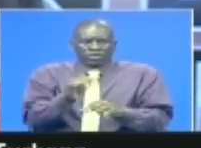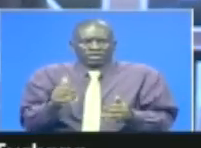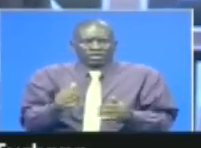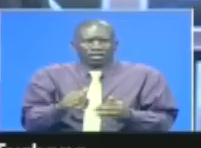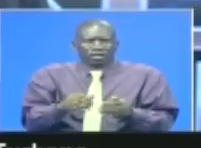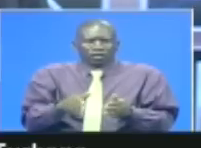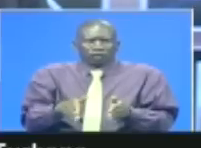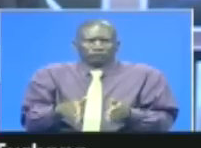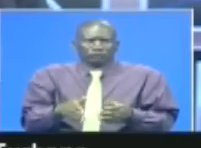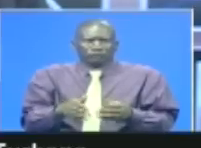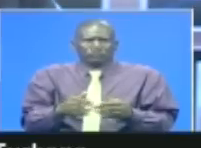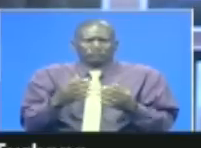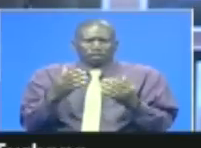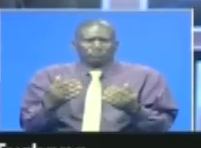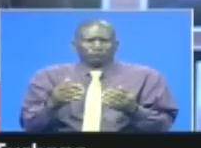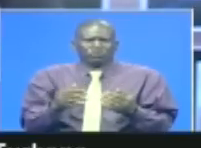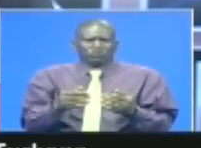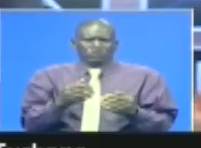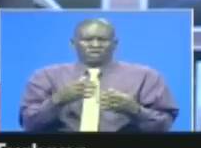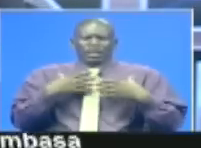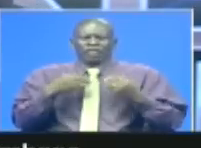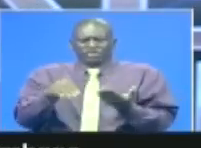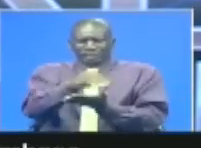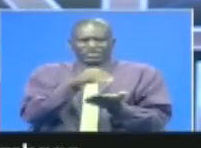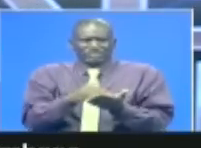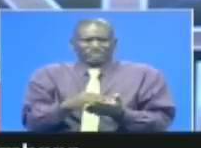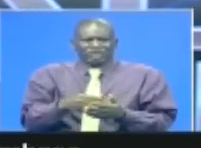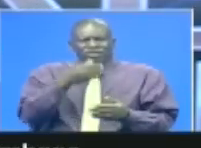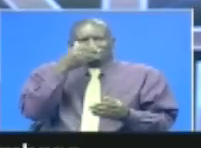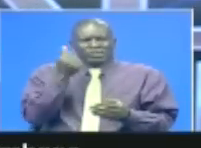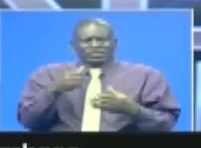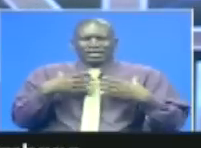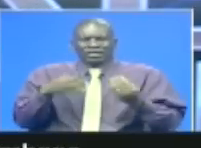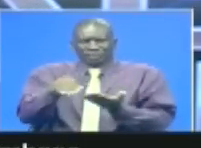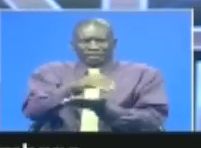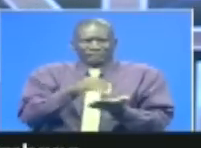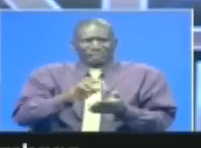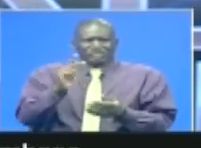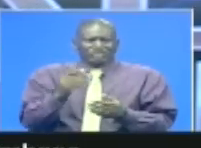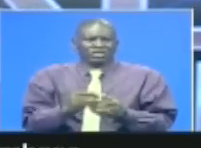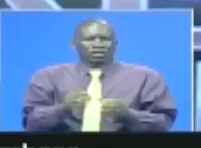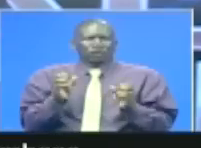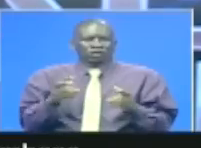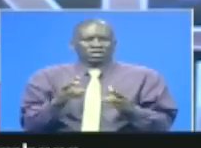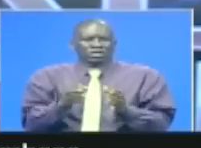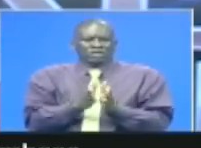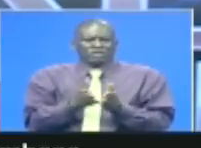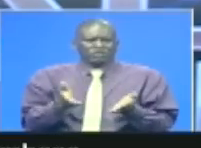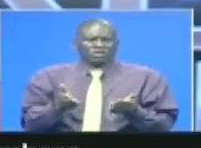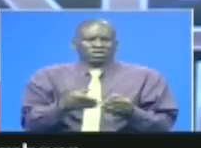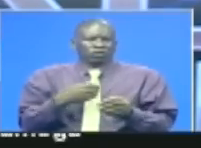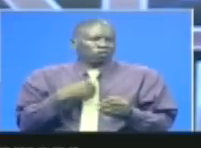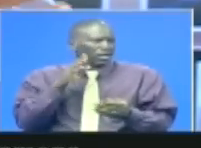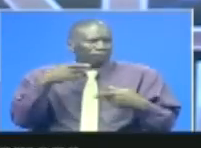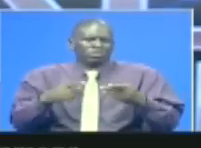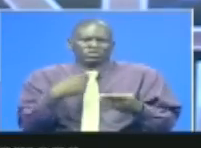pave those roads. Our health centers are amongst the best health centers in Kenya. Right. You've heard people